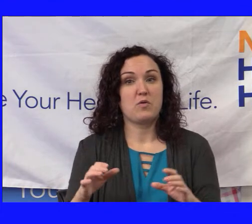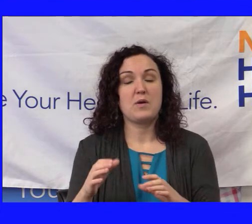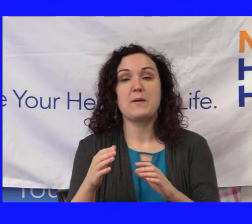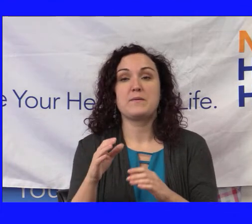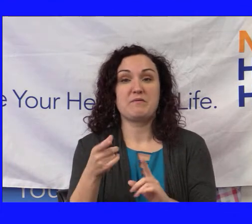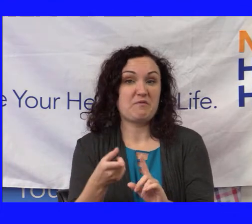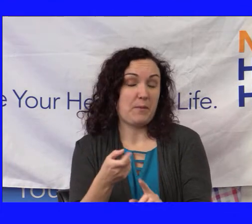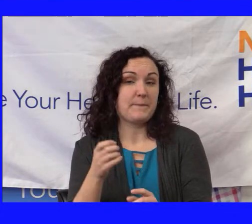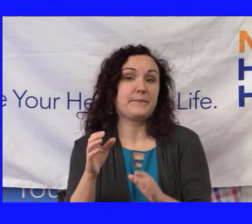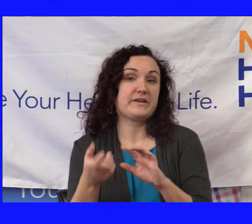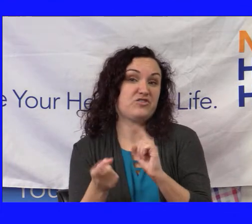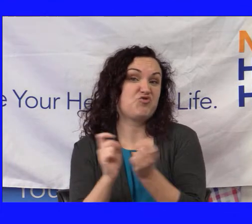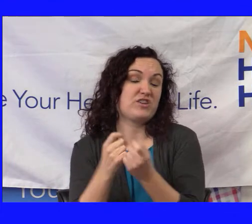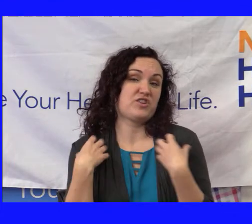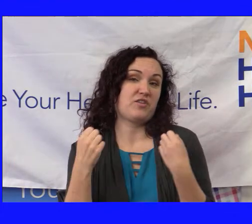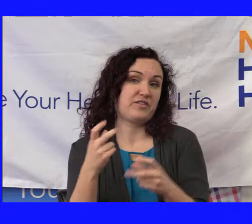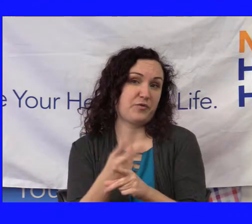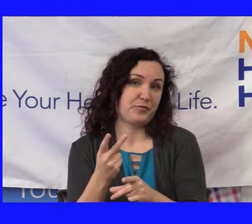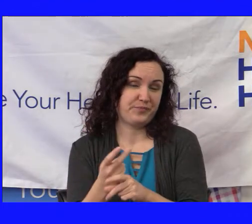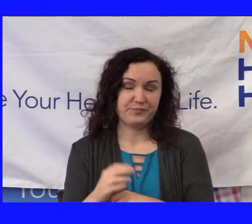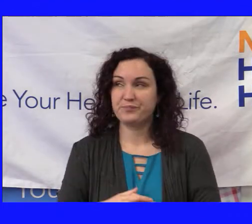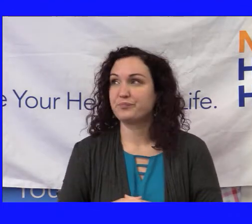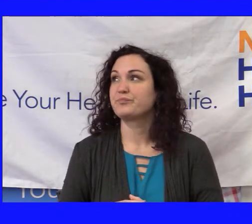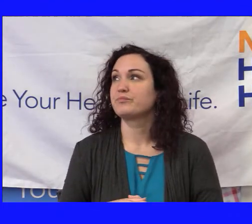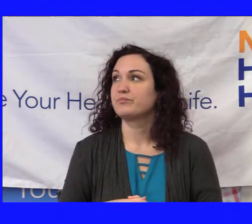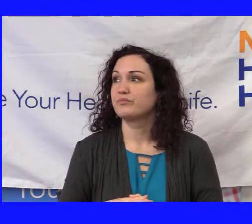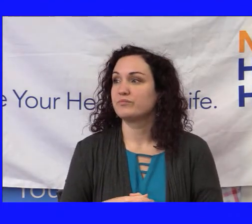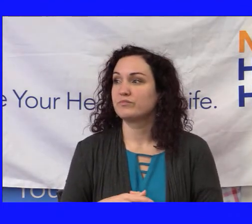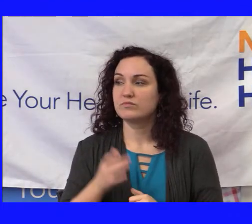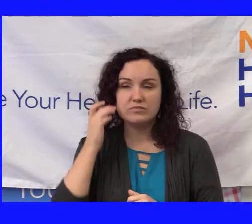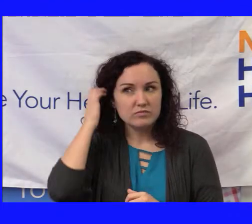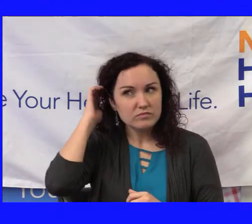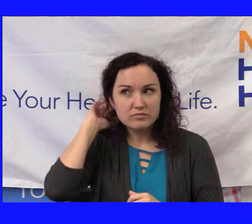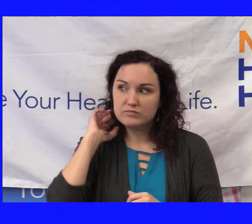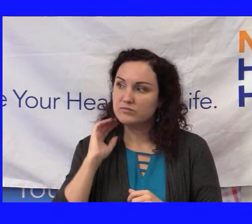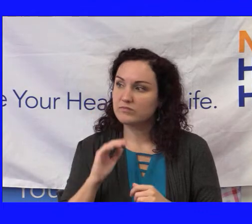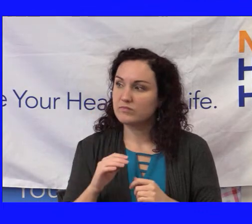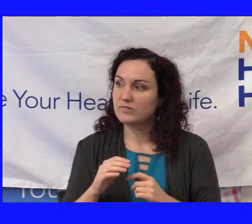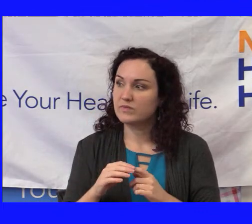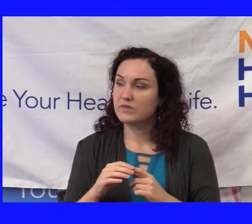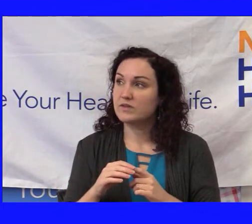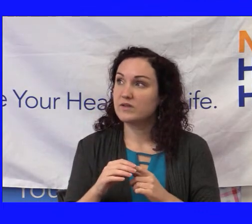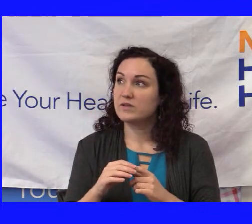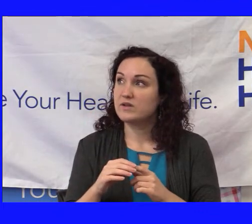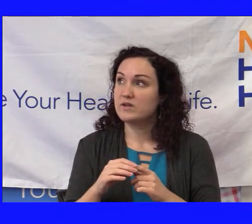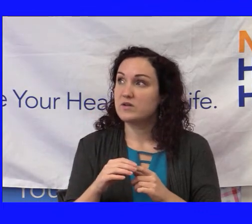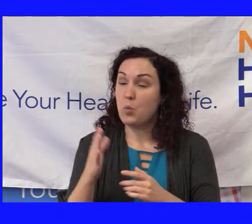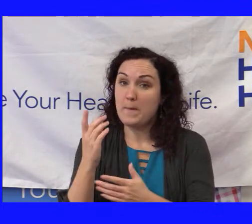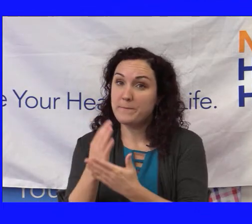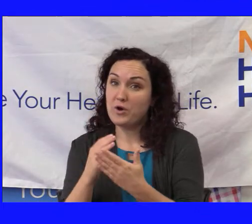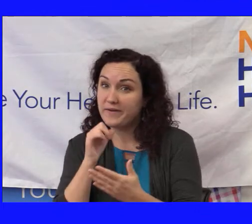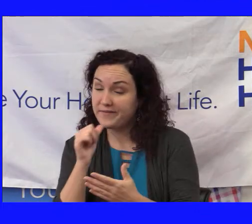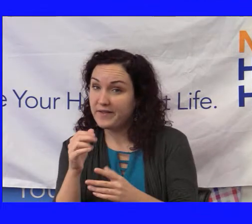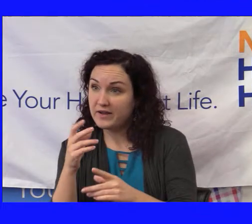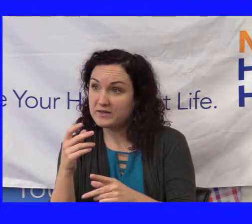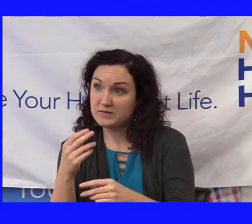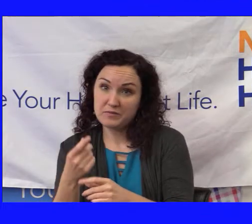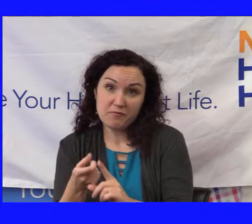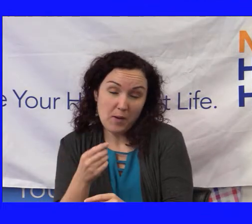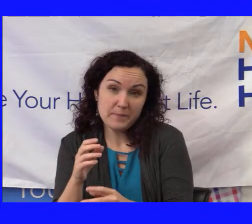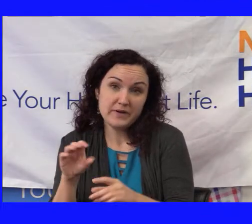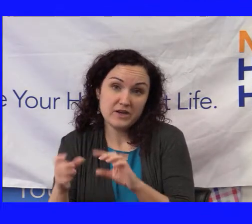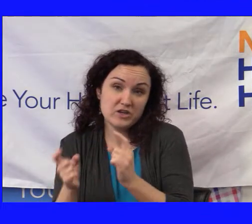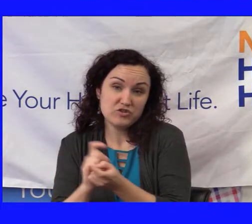Healthcare. So that the only piece that's not being performed by Change Healthcare is program management,